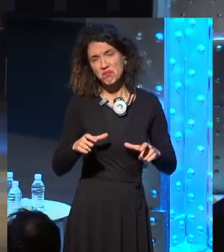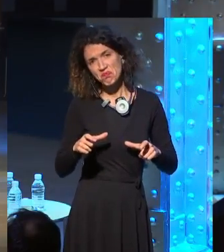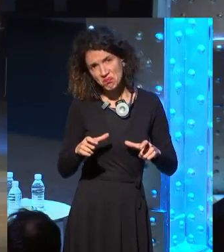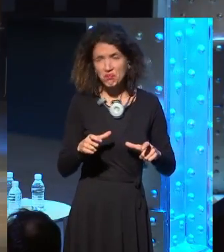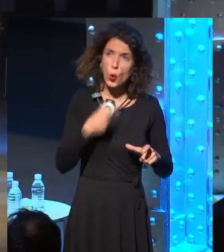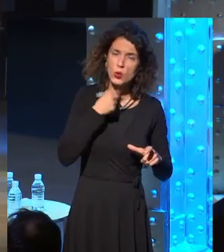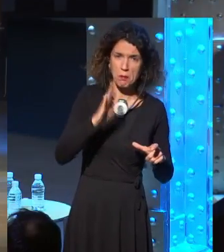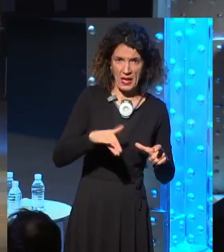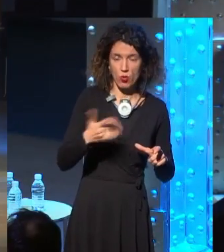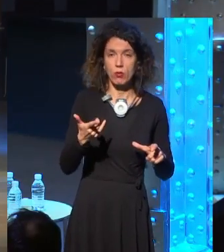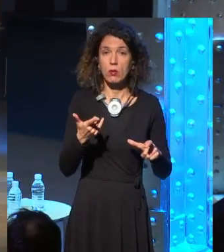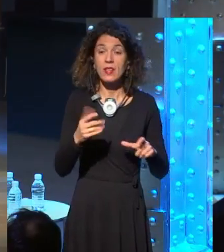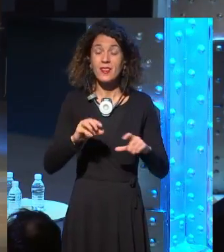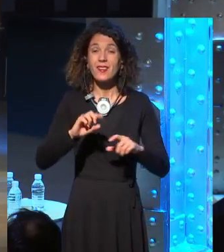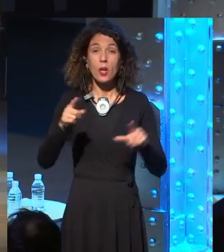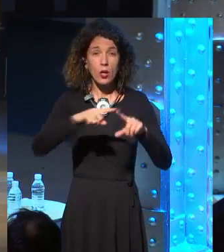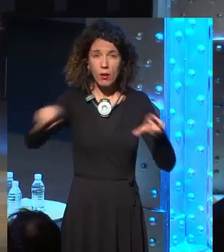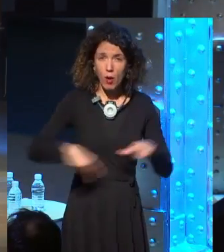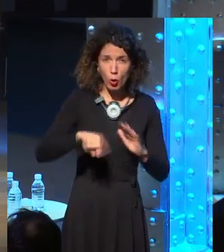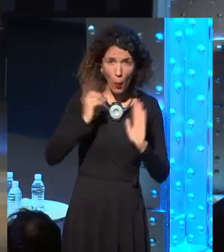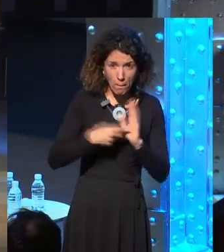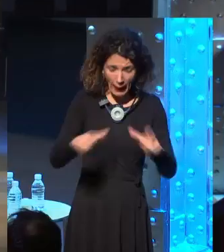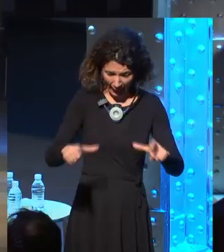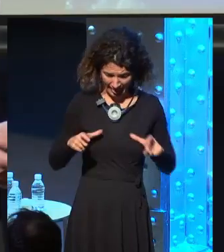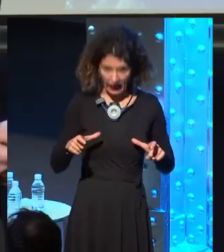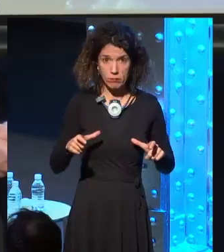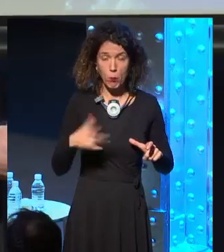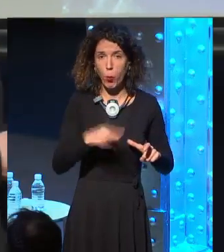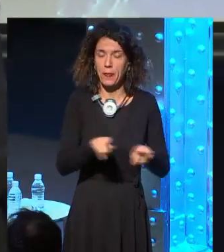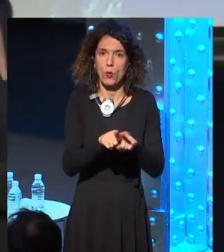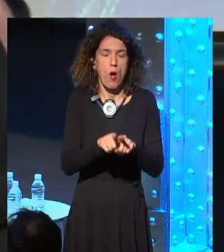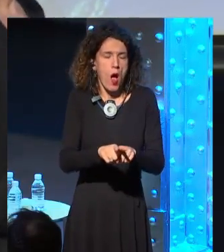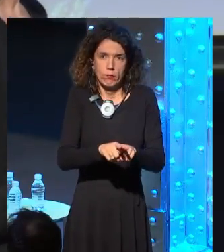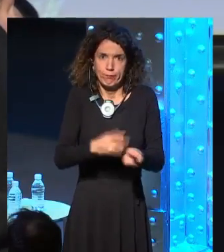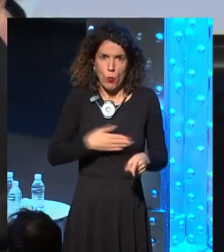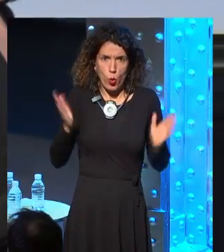have to eat the entire cake, it's actually rather sickening.